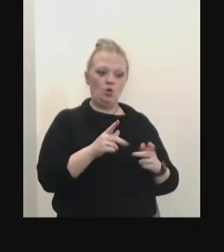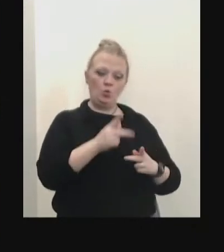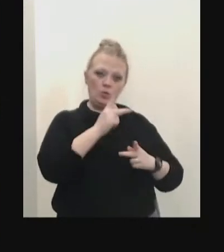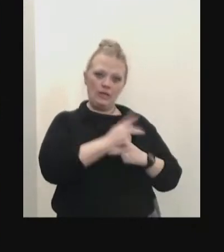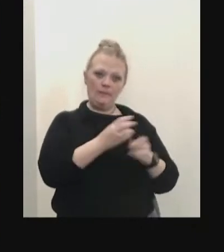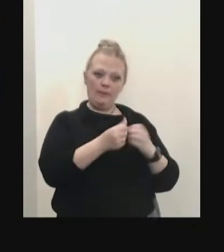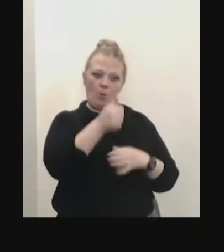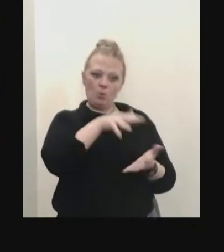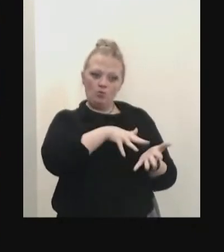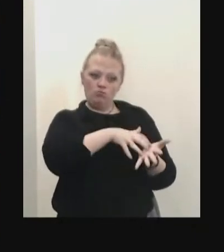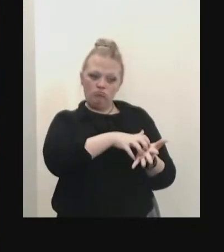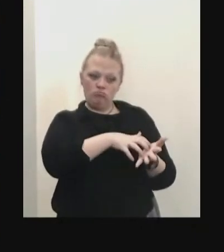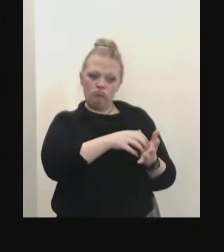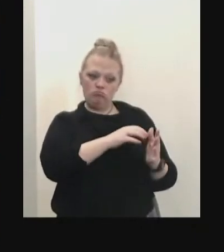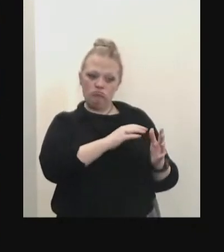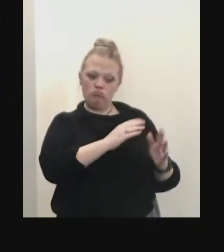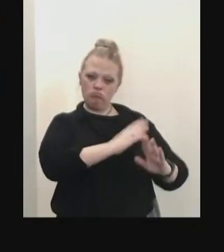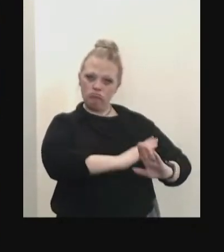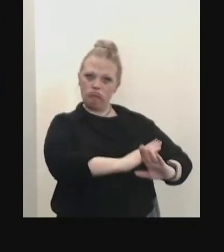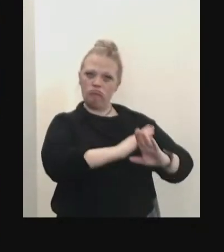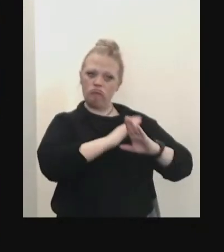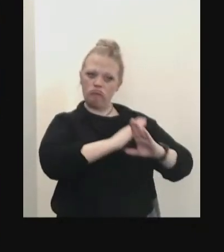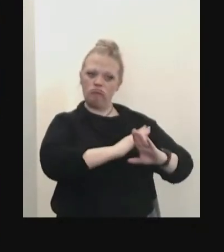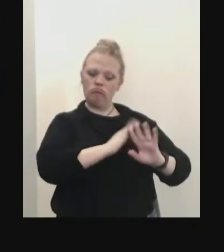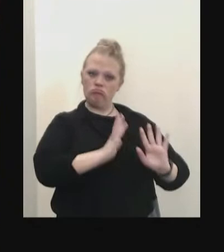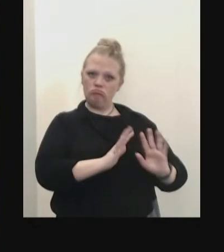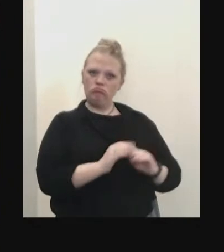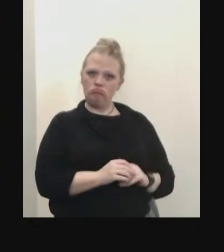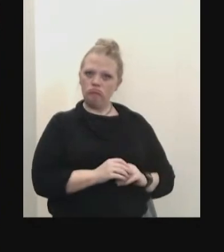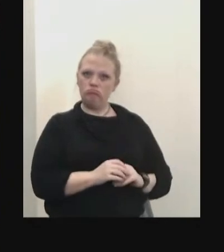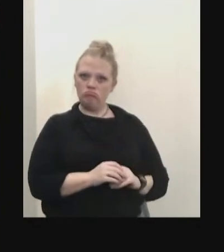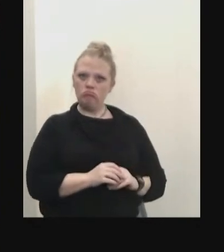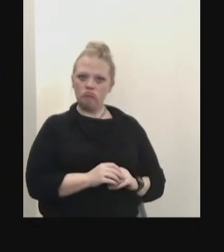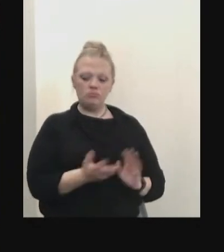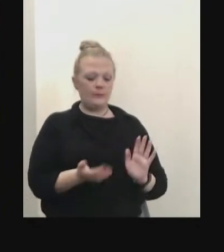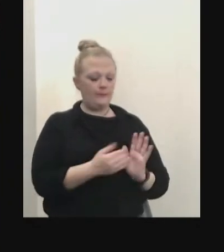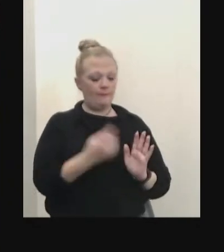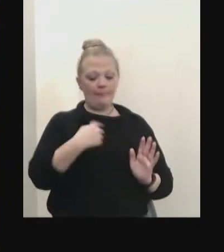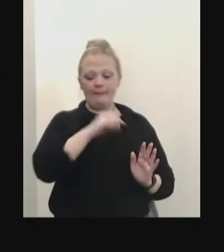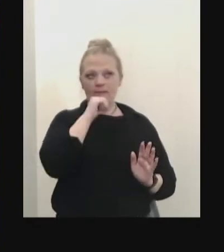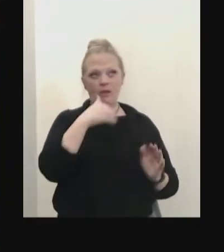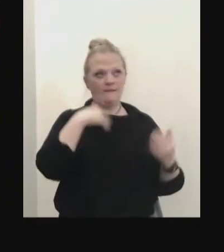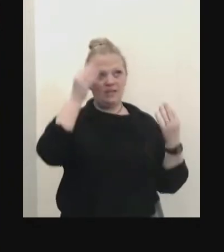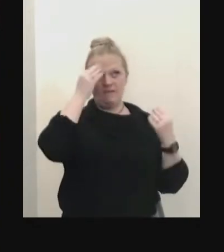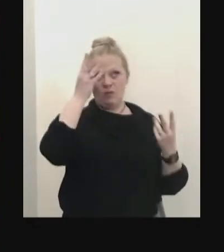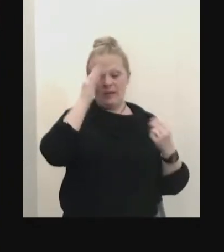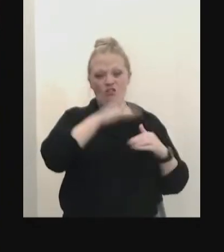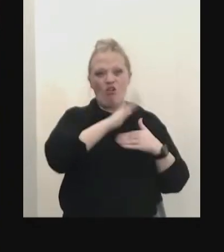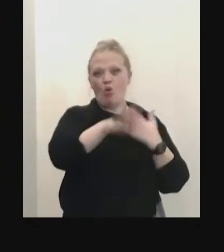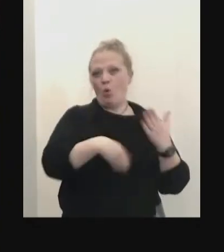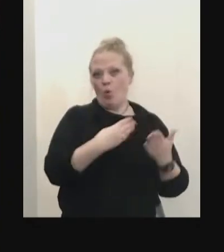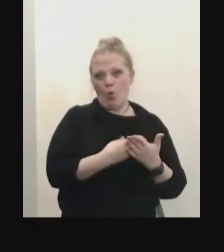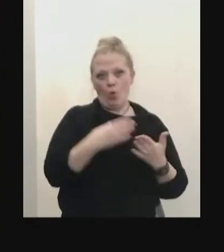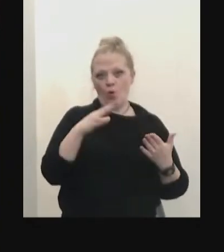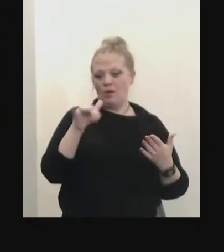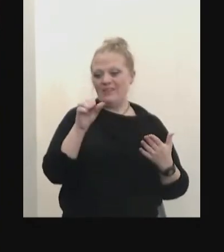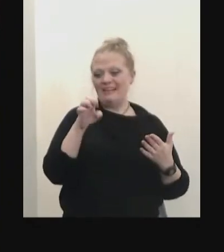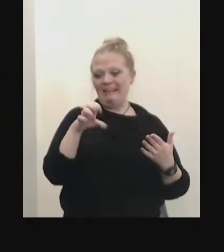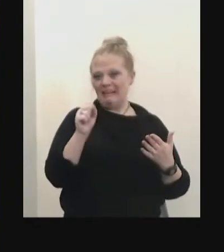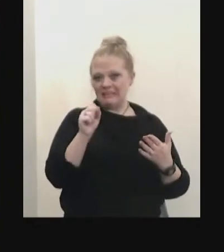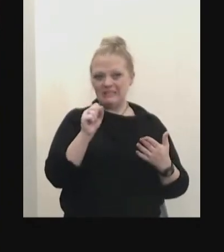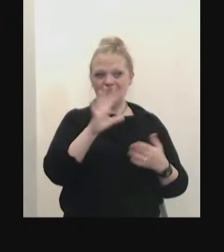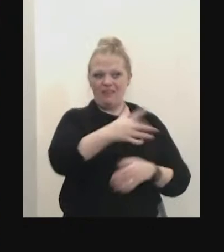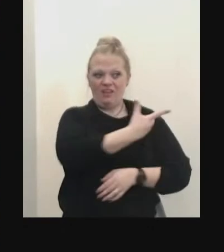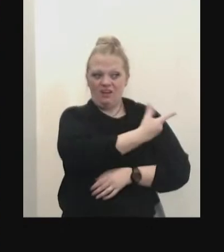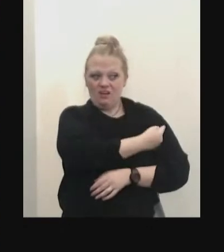vulnerable protected. And again, we don't have information on all our cases, the immunization status,